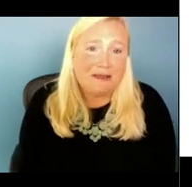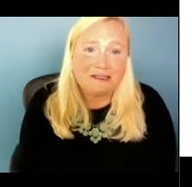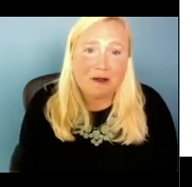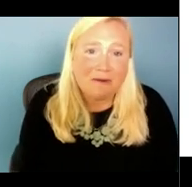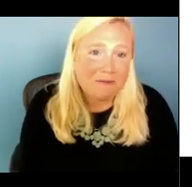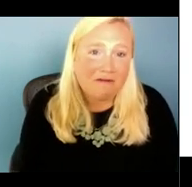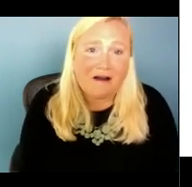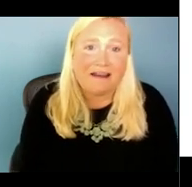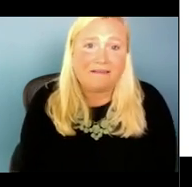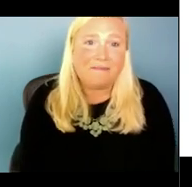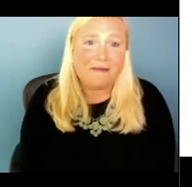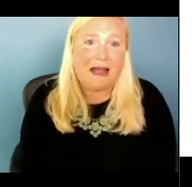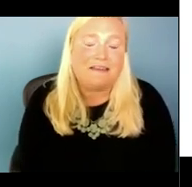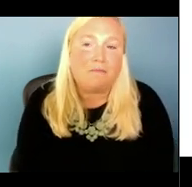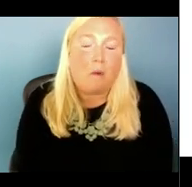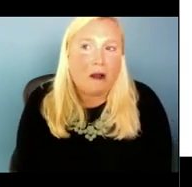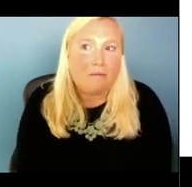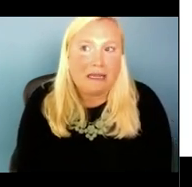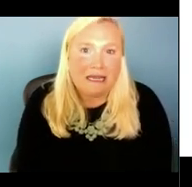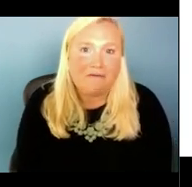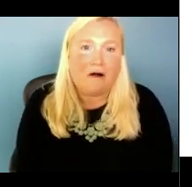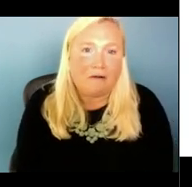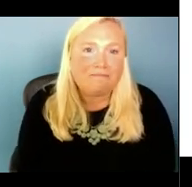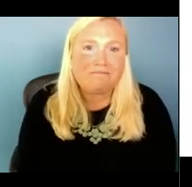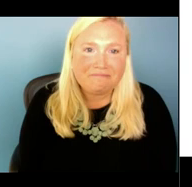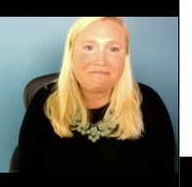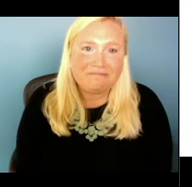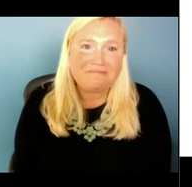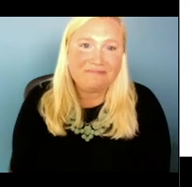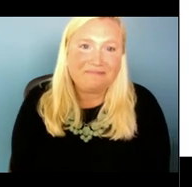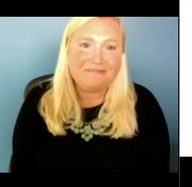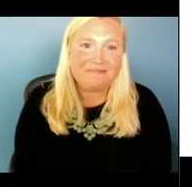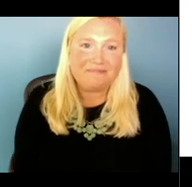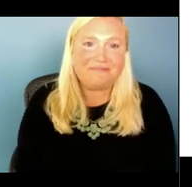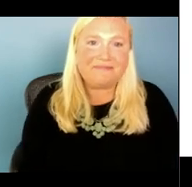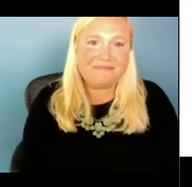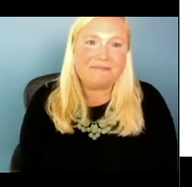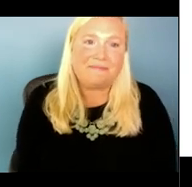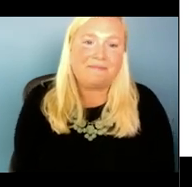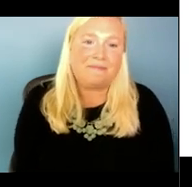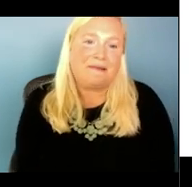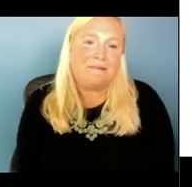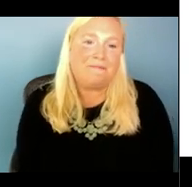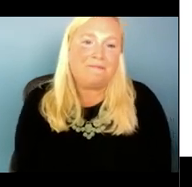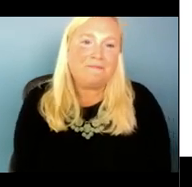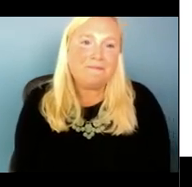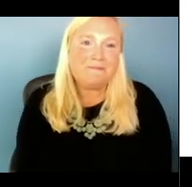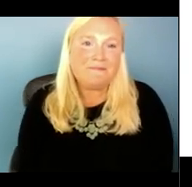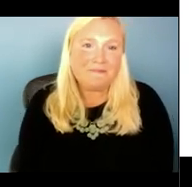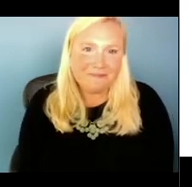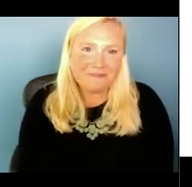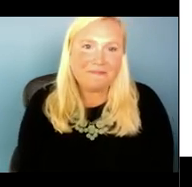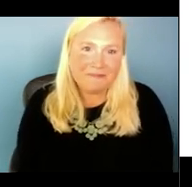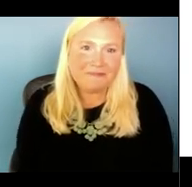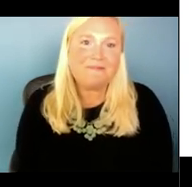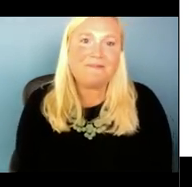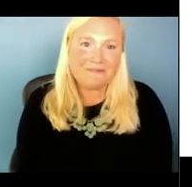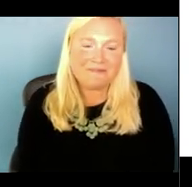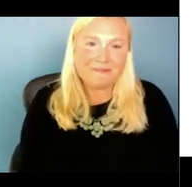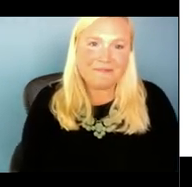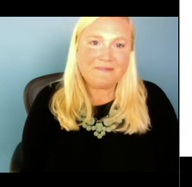It makes therapy so much more fun and more meaningful. Absolutely. And that connection that you get to